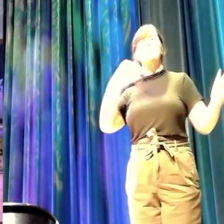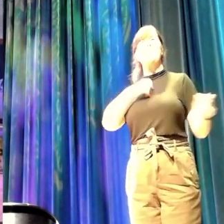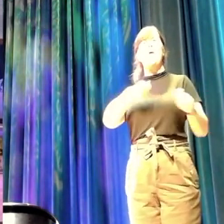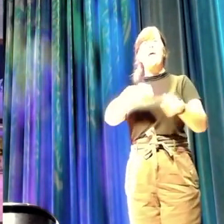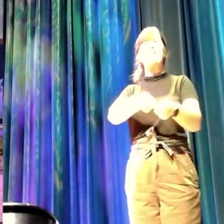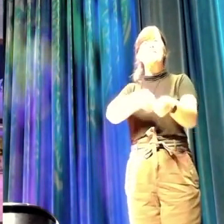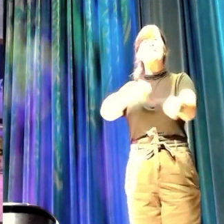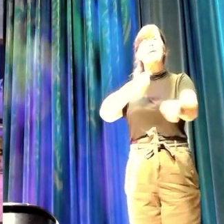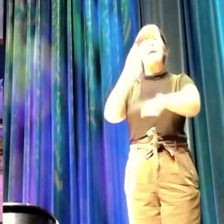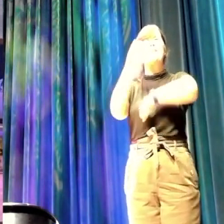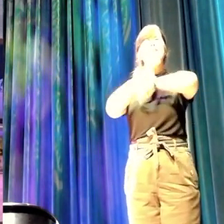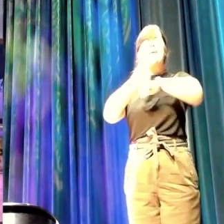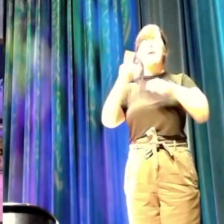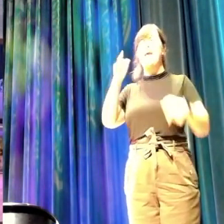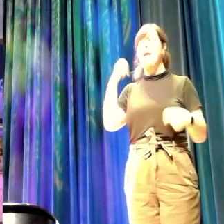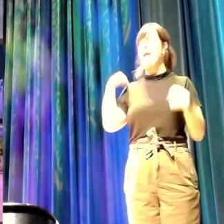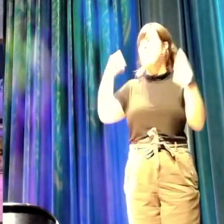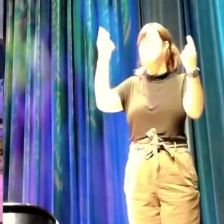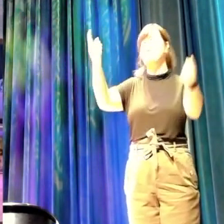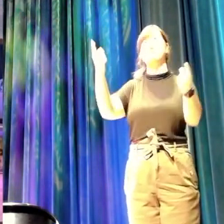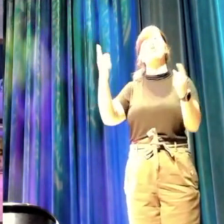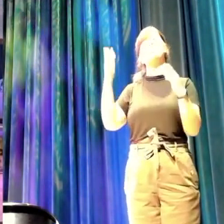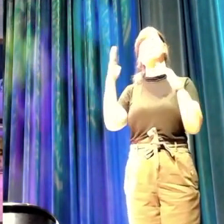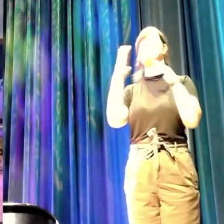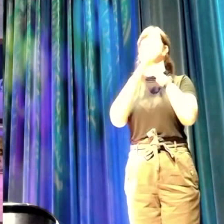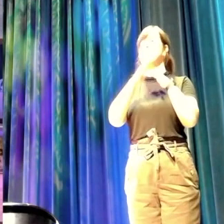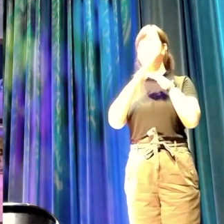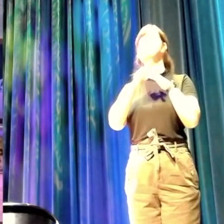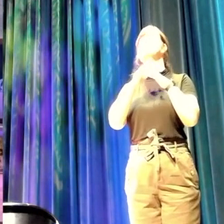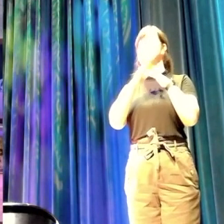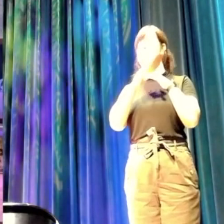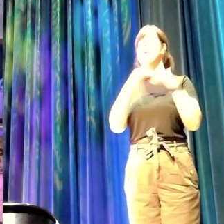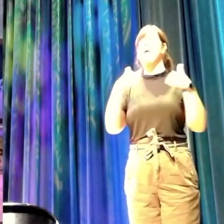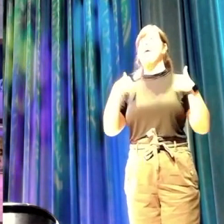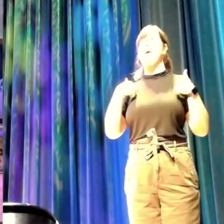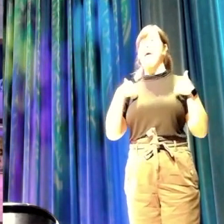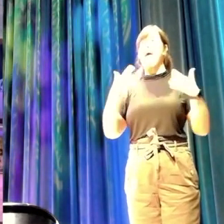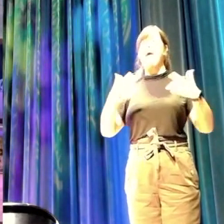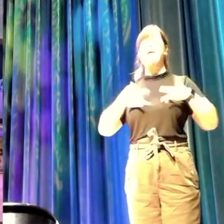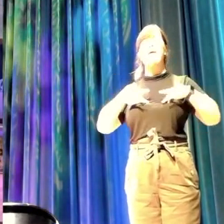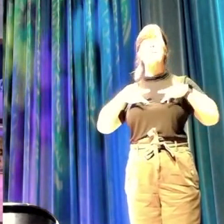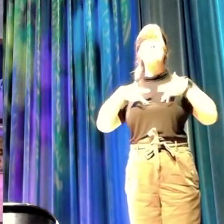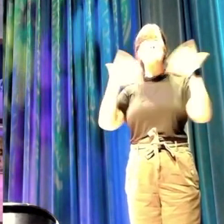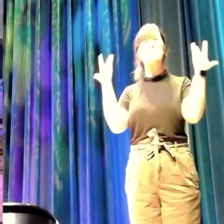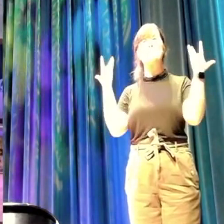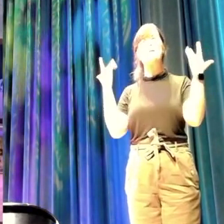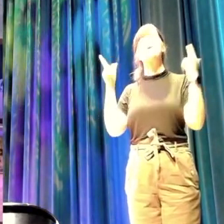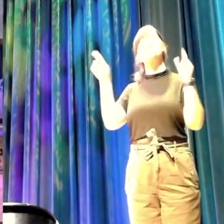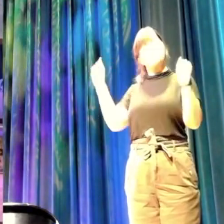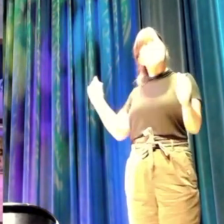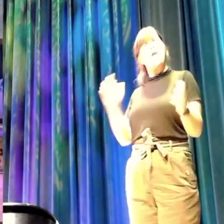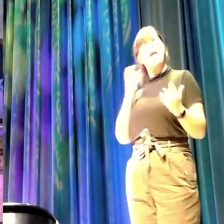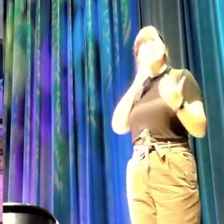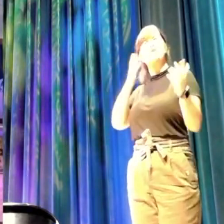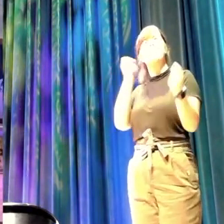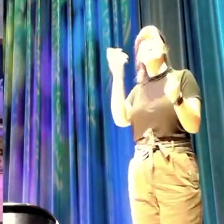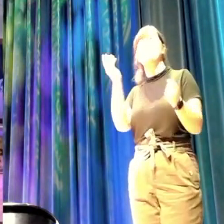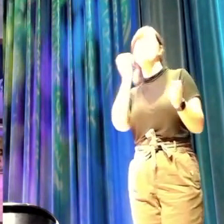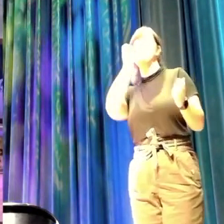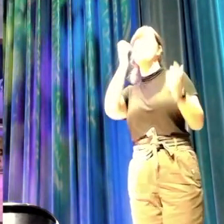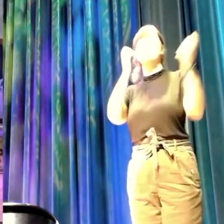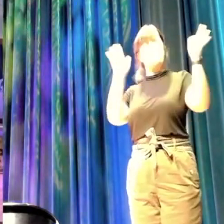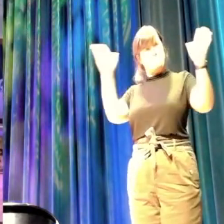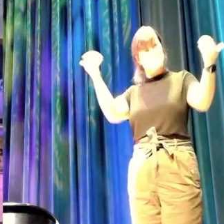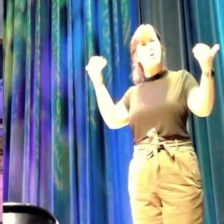Paint Day event ever pulled off. I am so glad, I know, y'all can cheer.